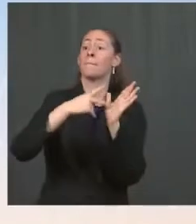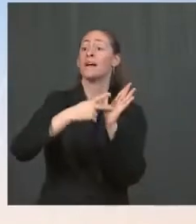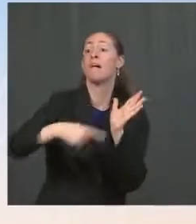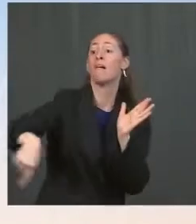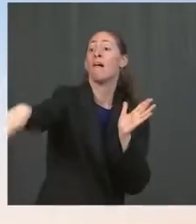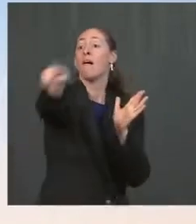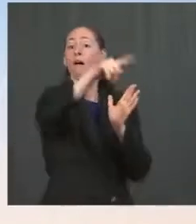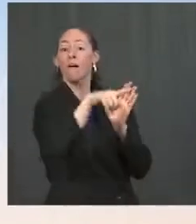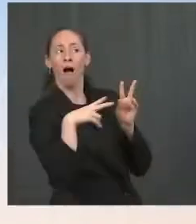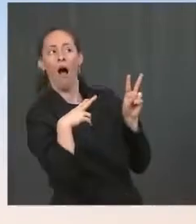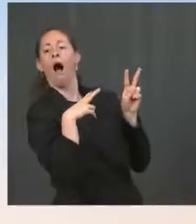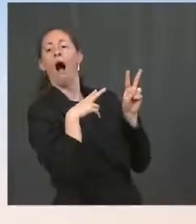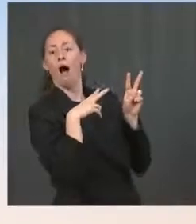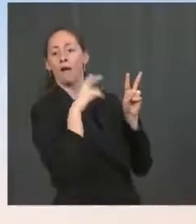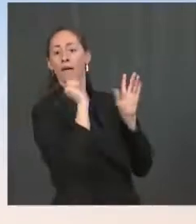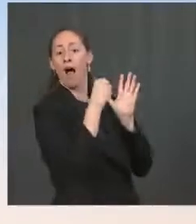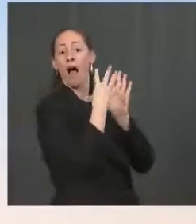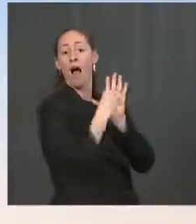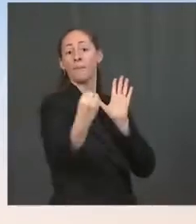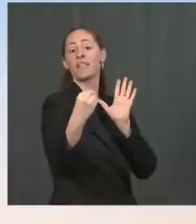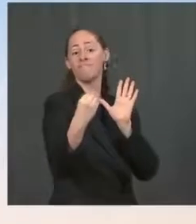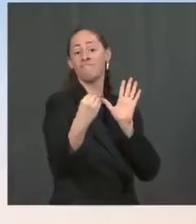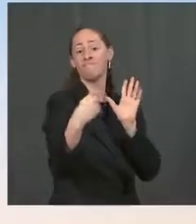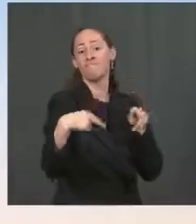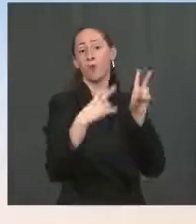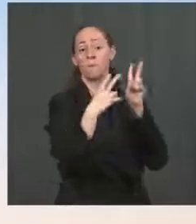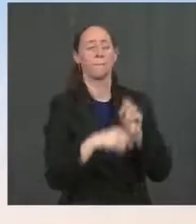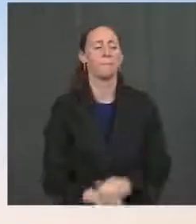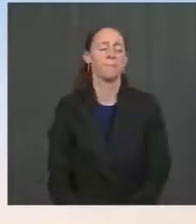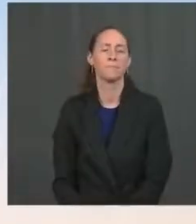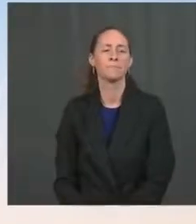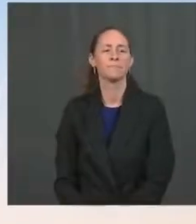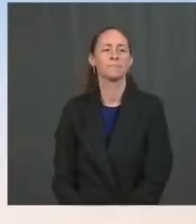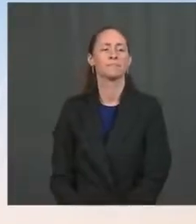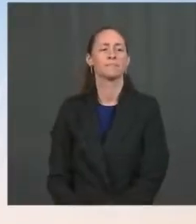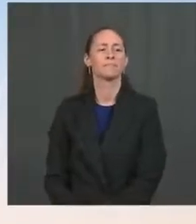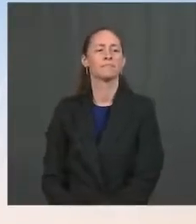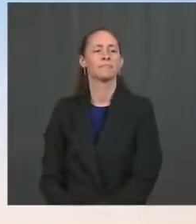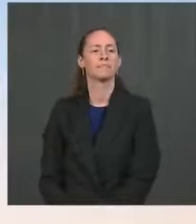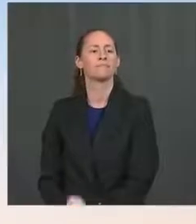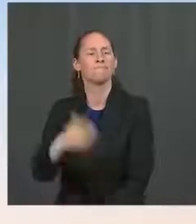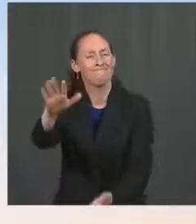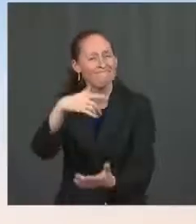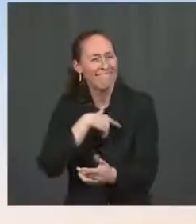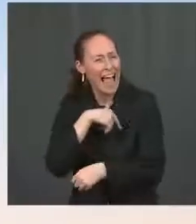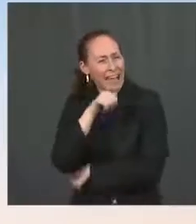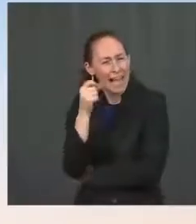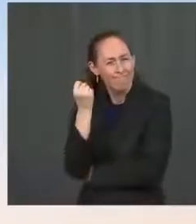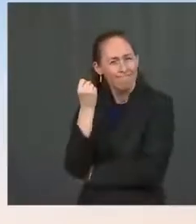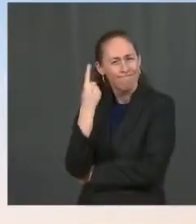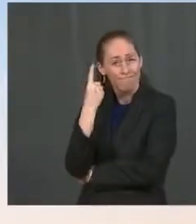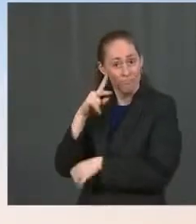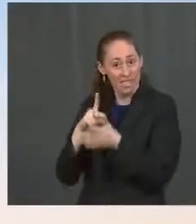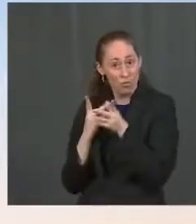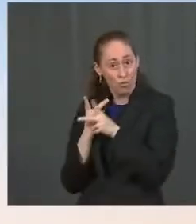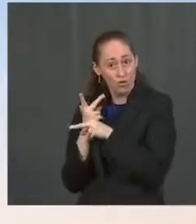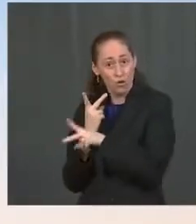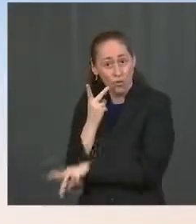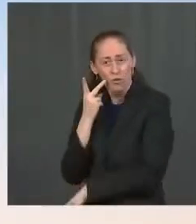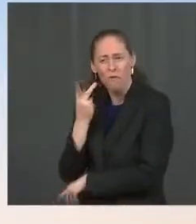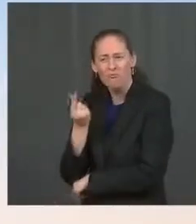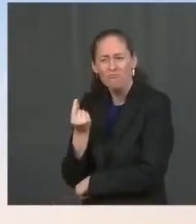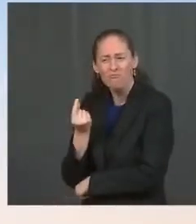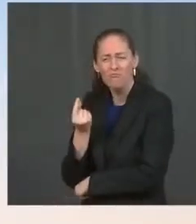around the country. So was it an increase? I'm just trying to understand because the Delta was When we on- announced our steps a couple of months